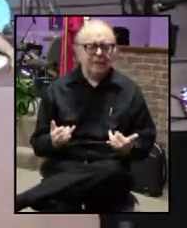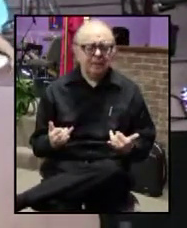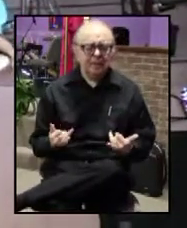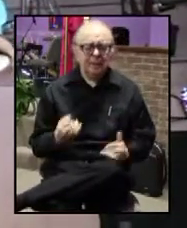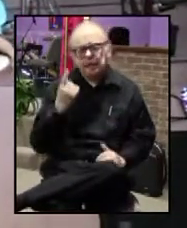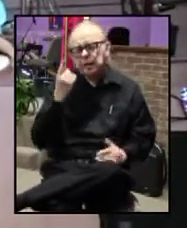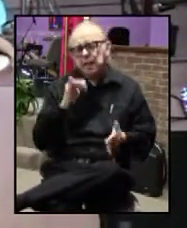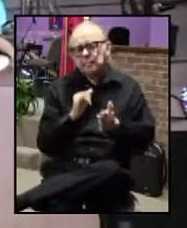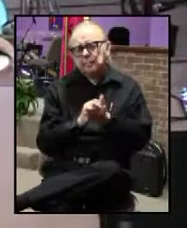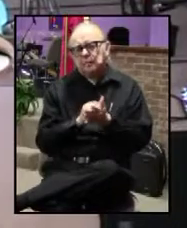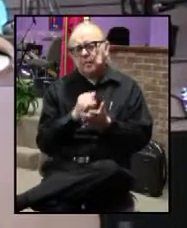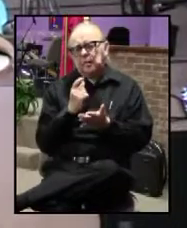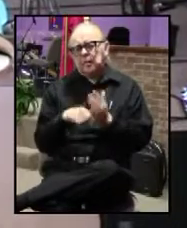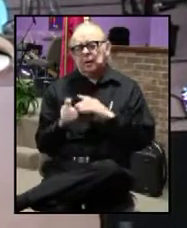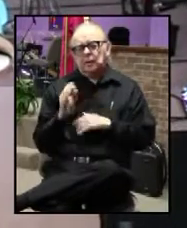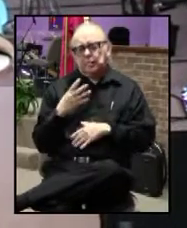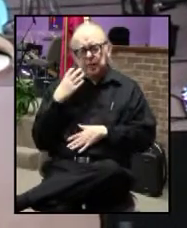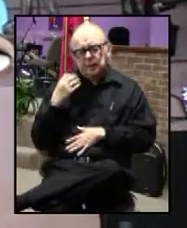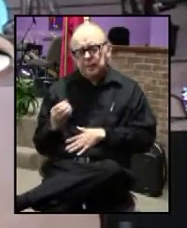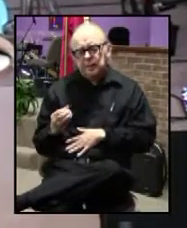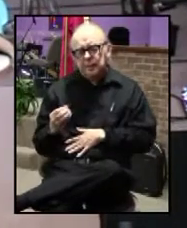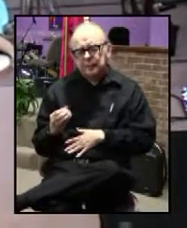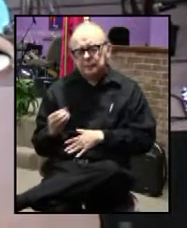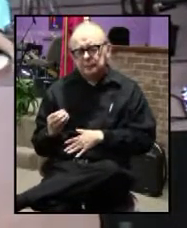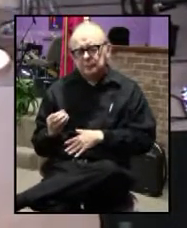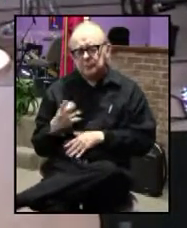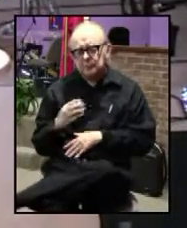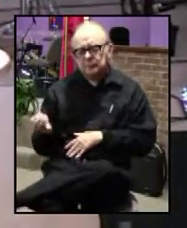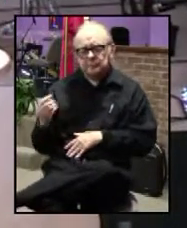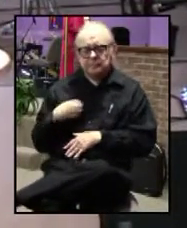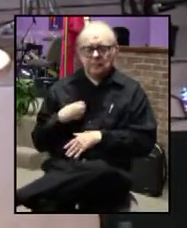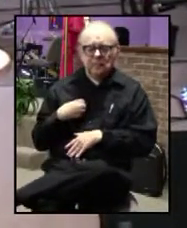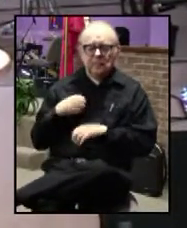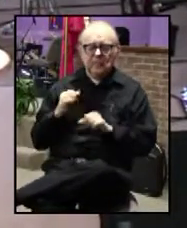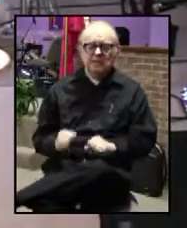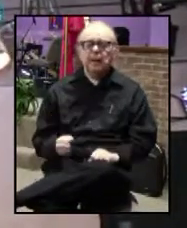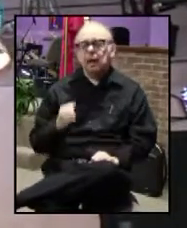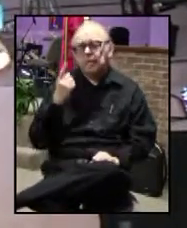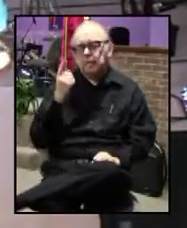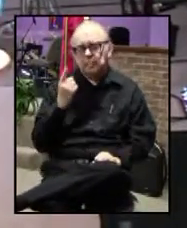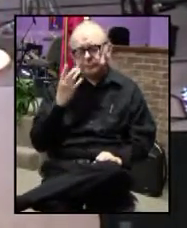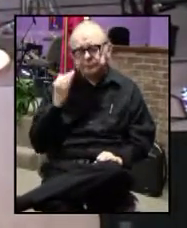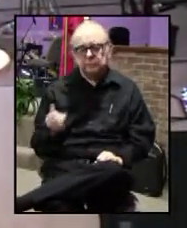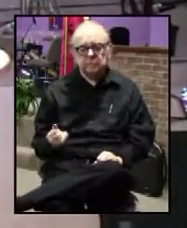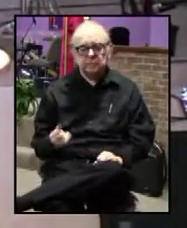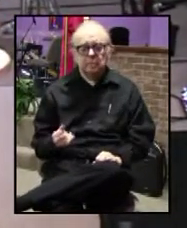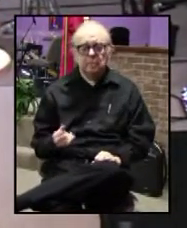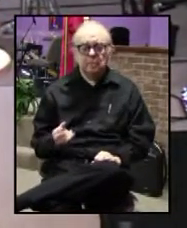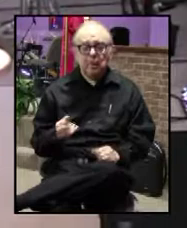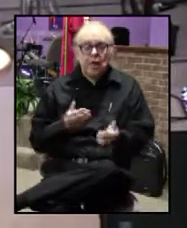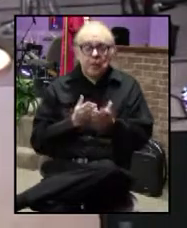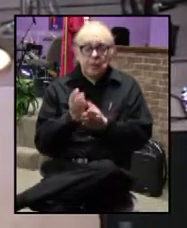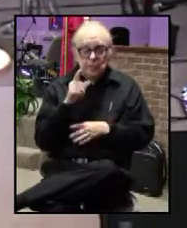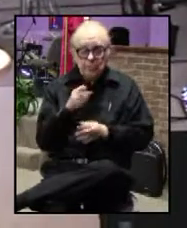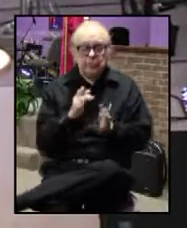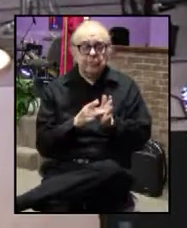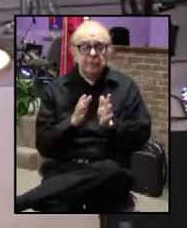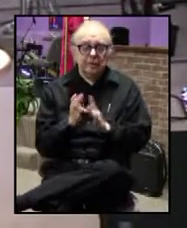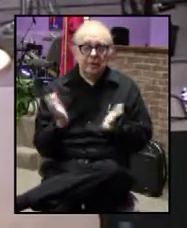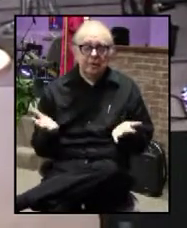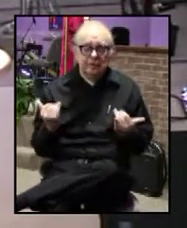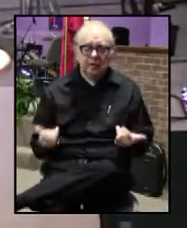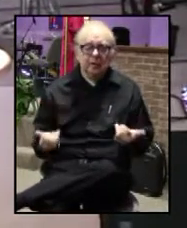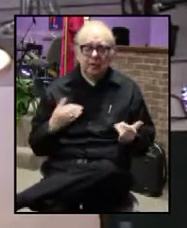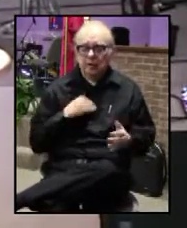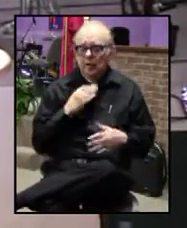You understand what they're going through. And I can now understand because through you. So now